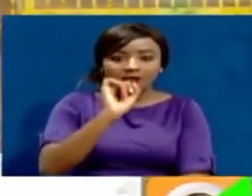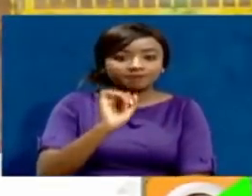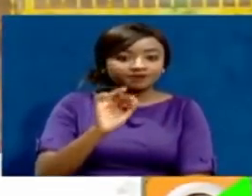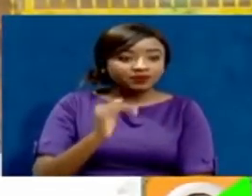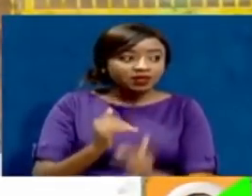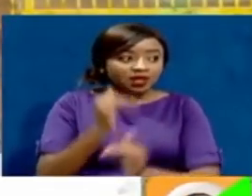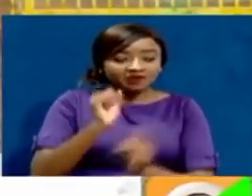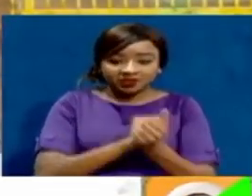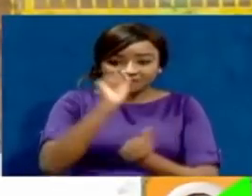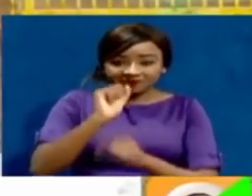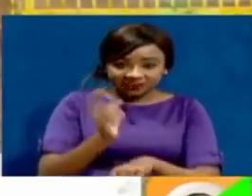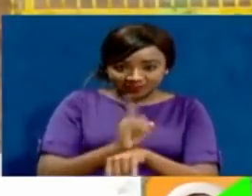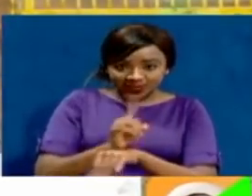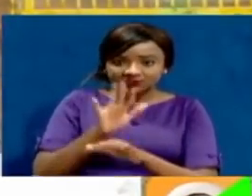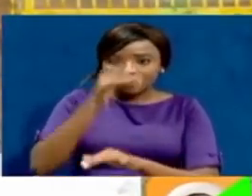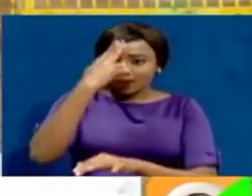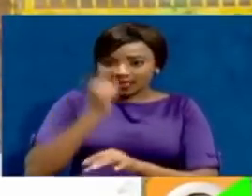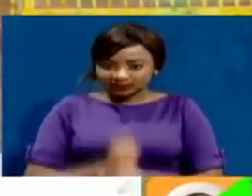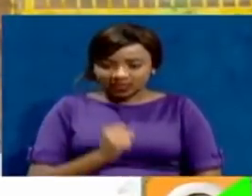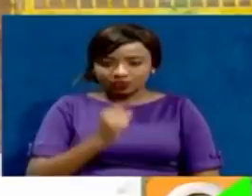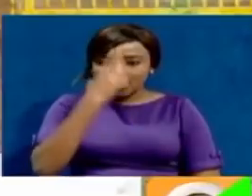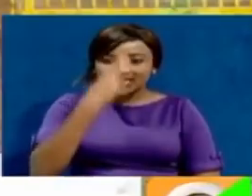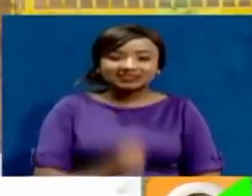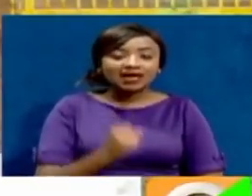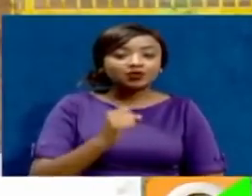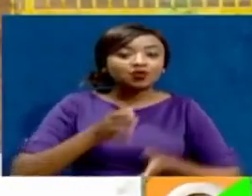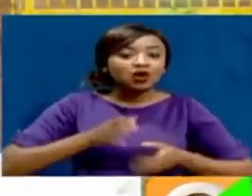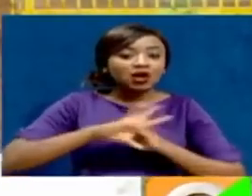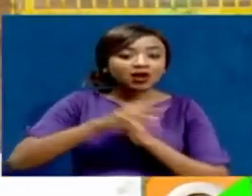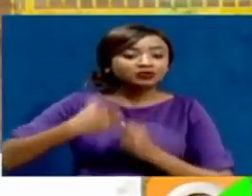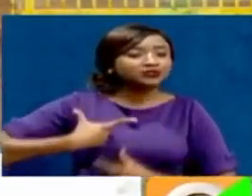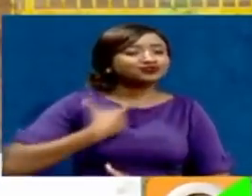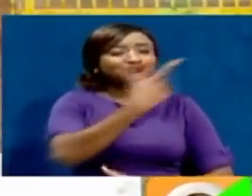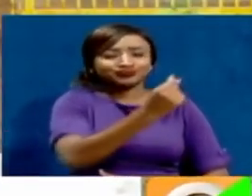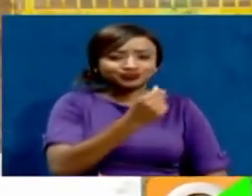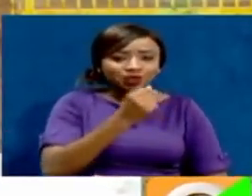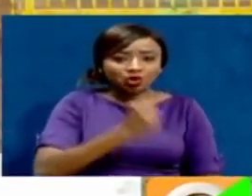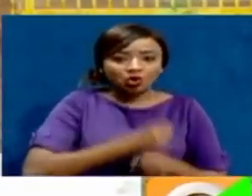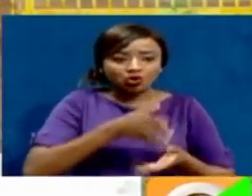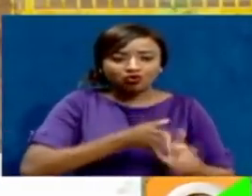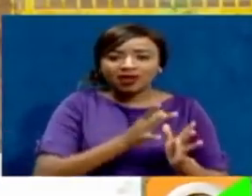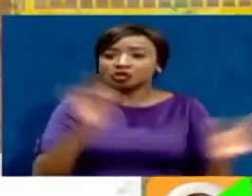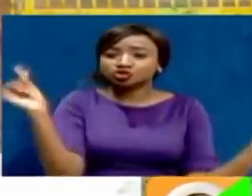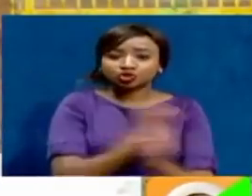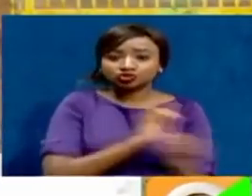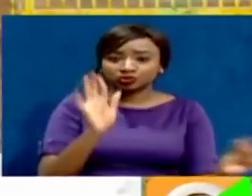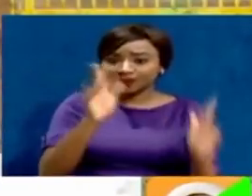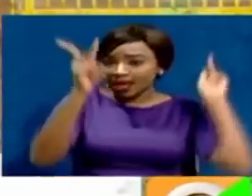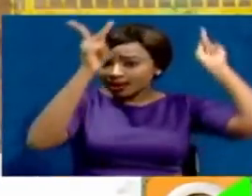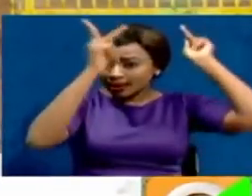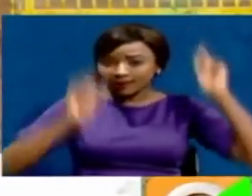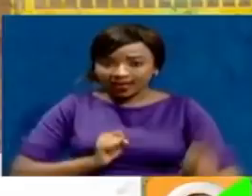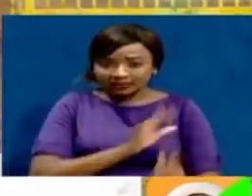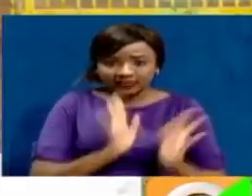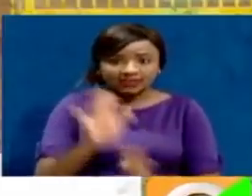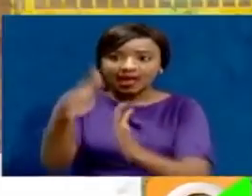of 15 minutes from Kajiado County all the way to Ngong Road. In a blink of an eye, Kakamega Senator Cleophas